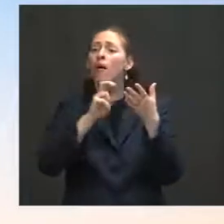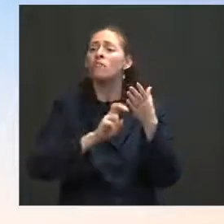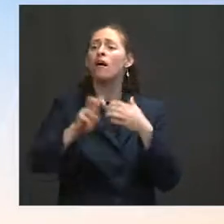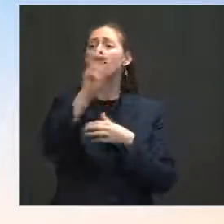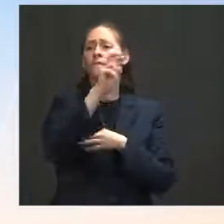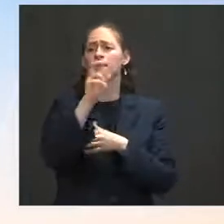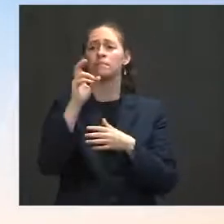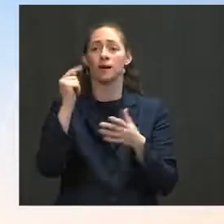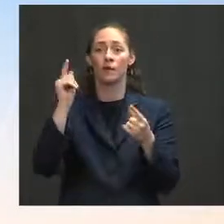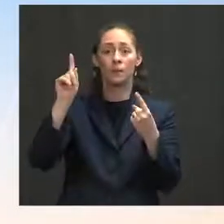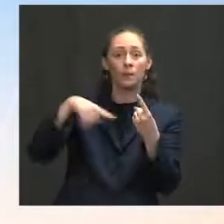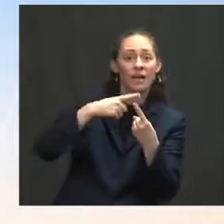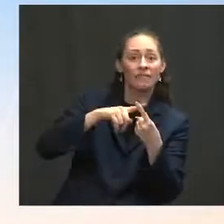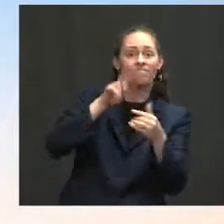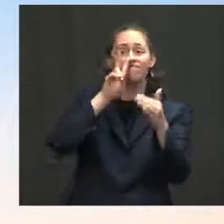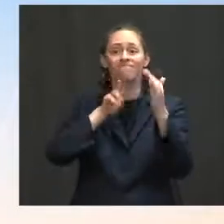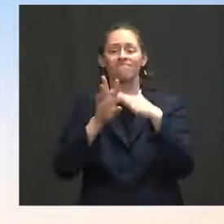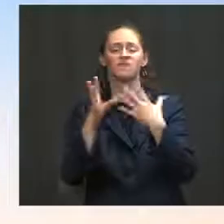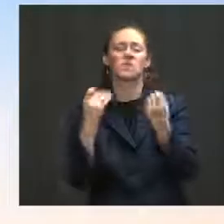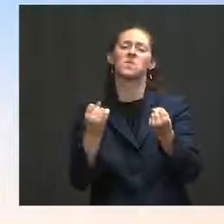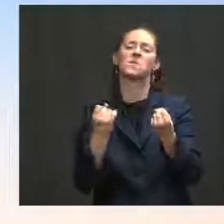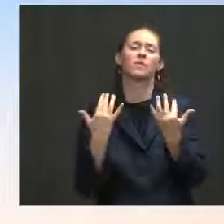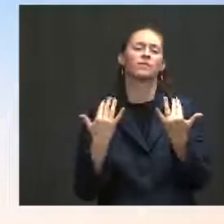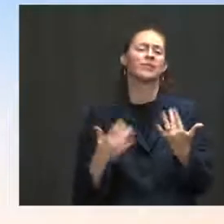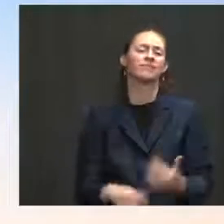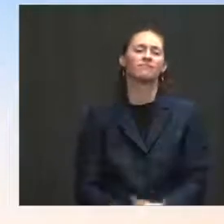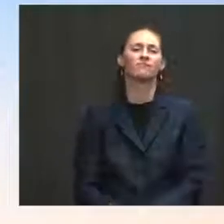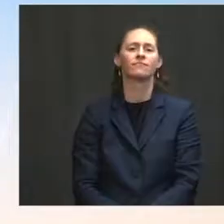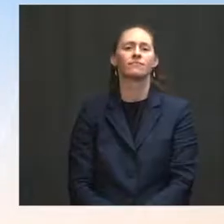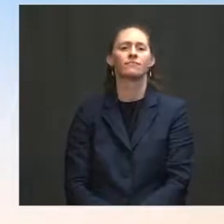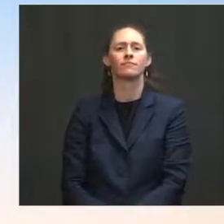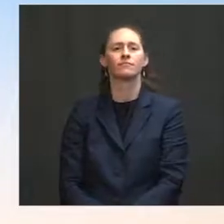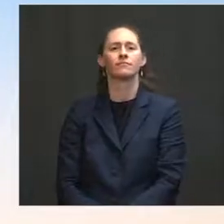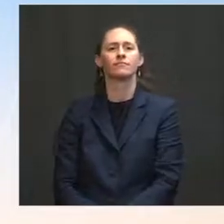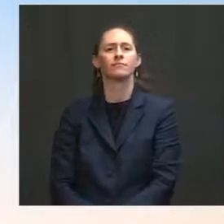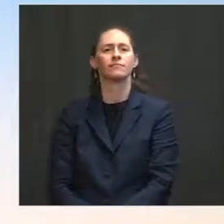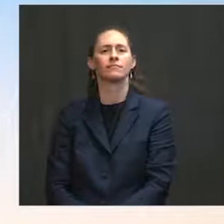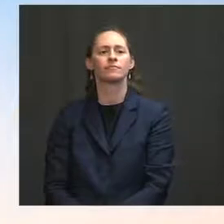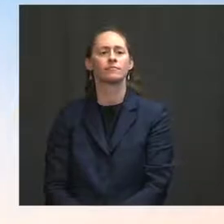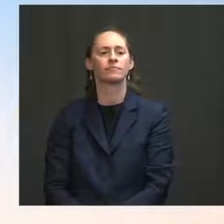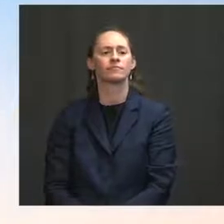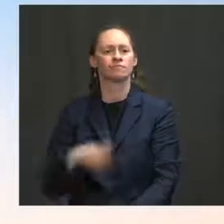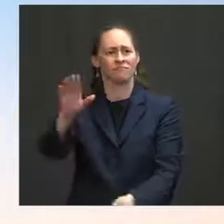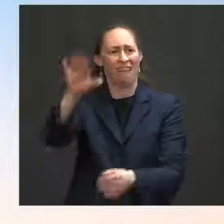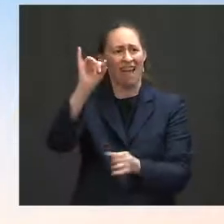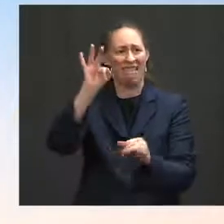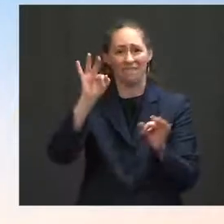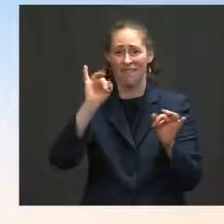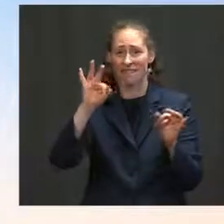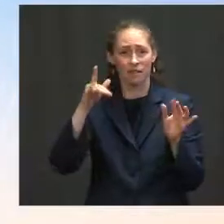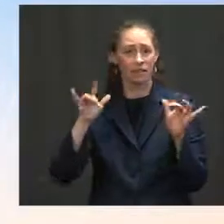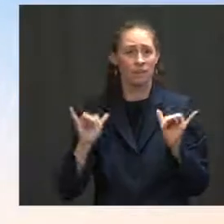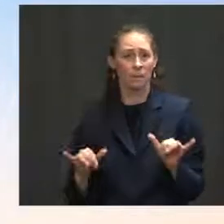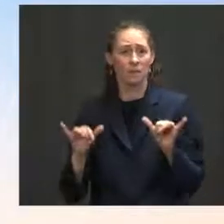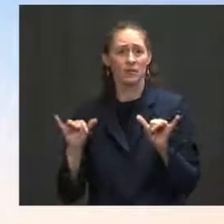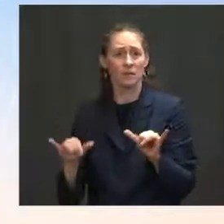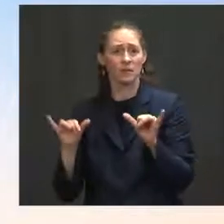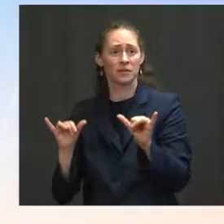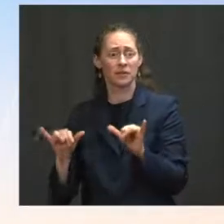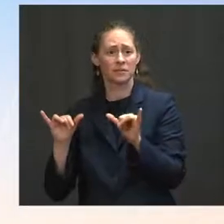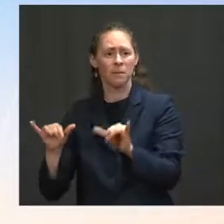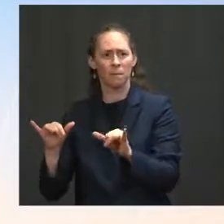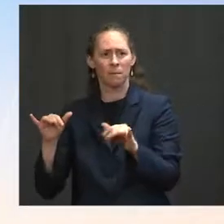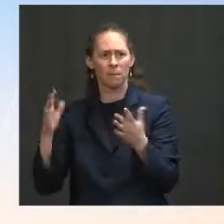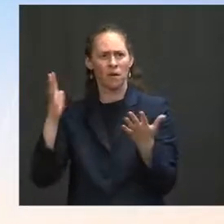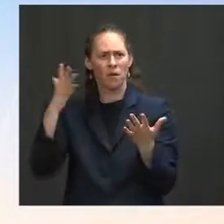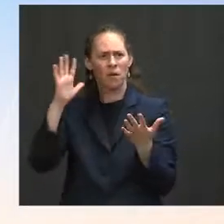predict in terms of the timeline there. The question is, if the conditions are the same, they're otherwise the same, why does the destination matter? They look at